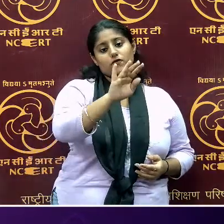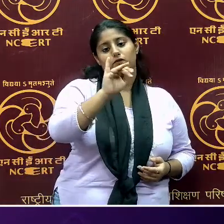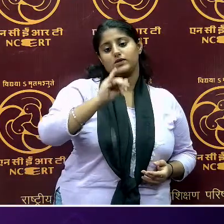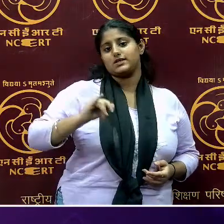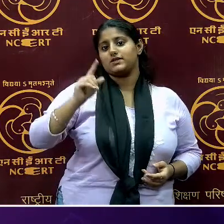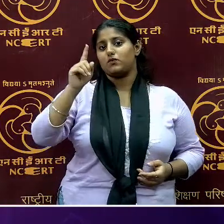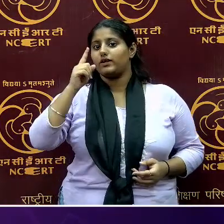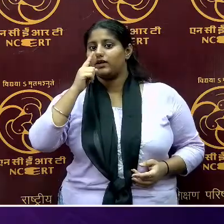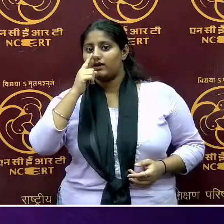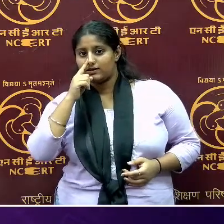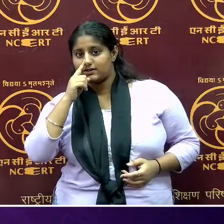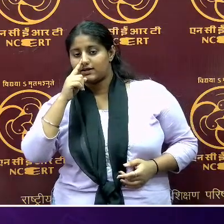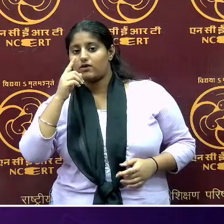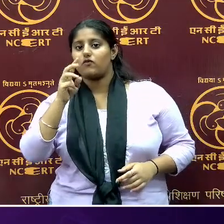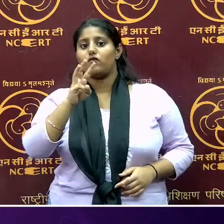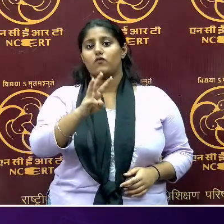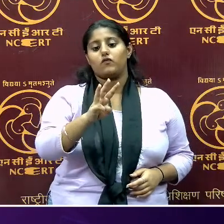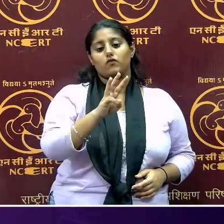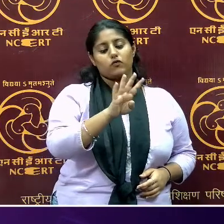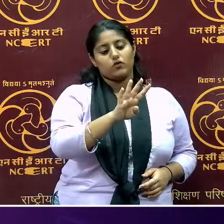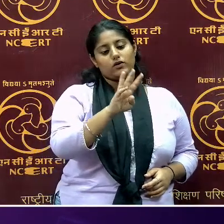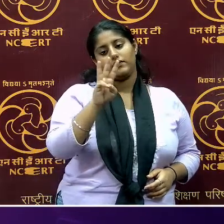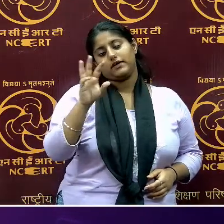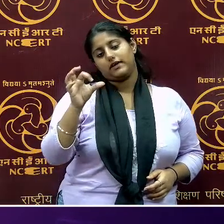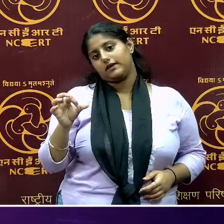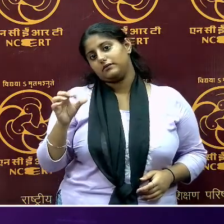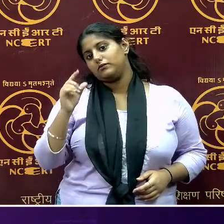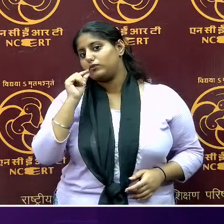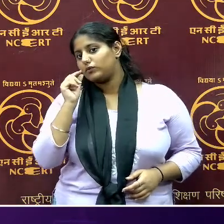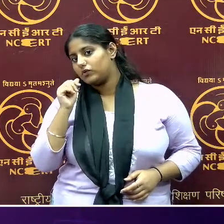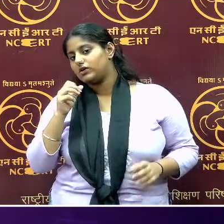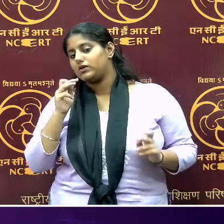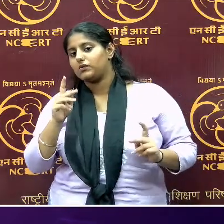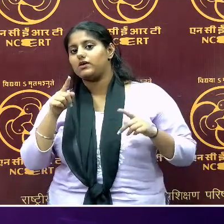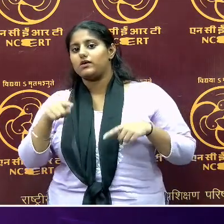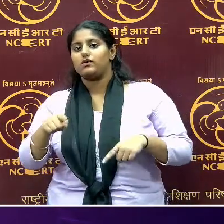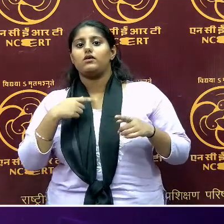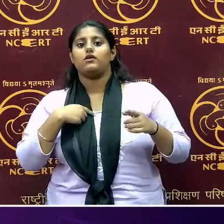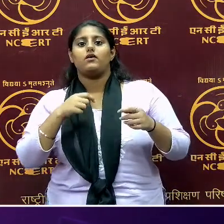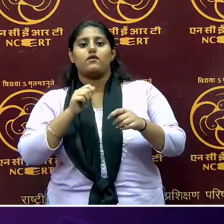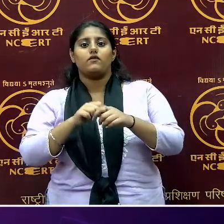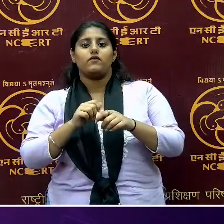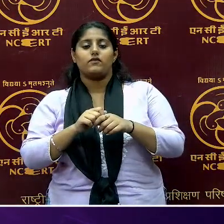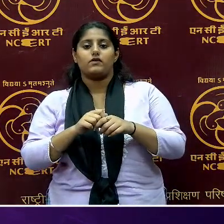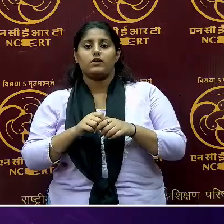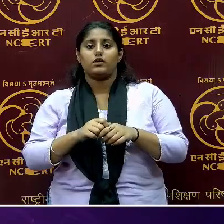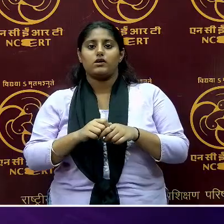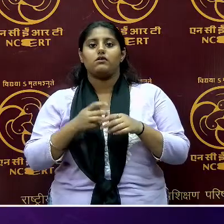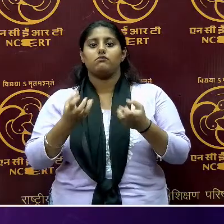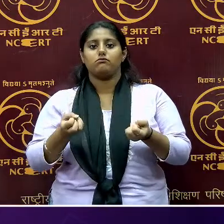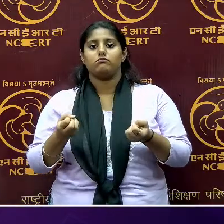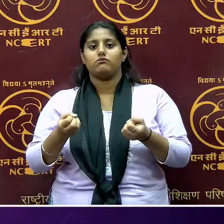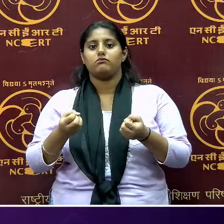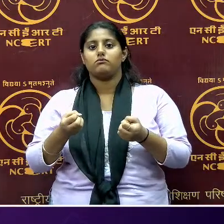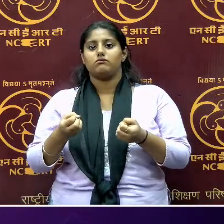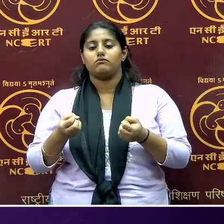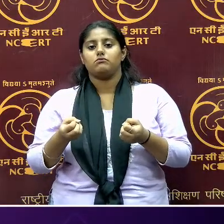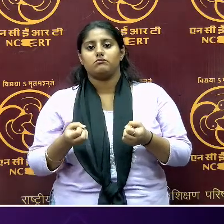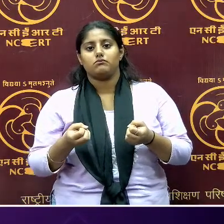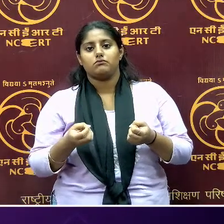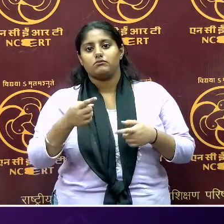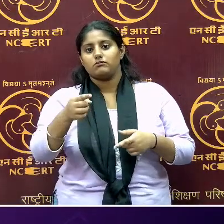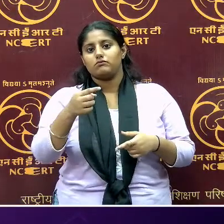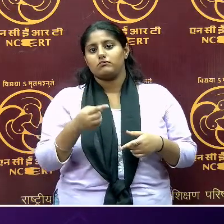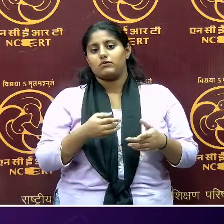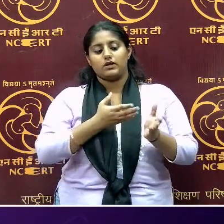and 439 boys. How many vehicles are needed for all of them to go on a trip using the